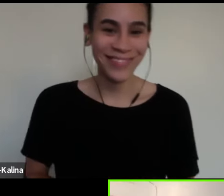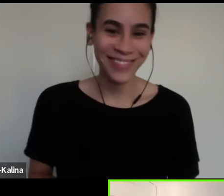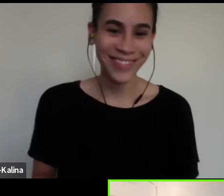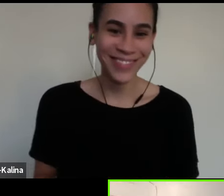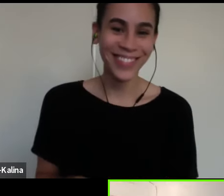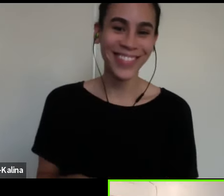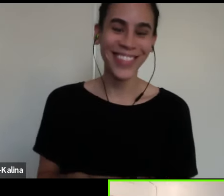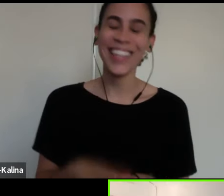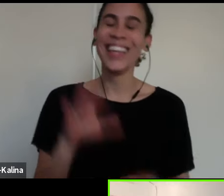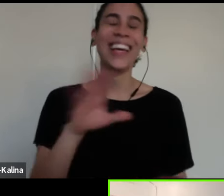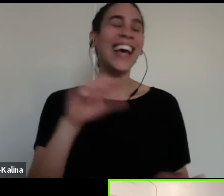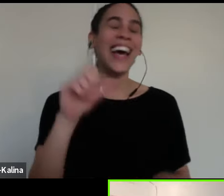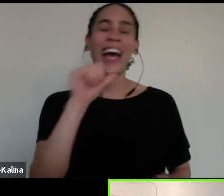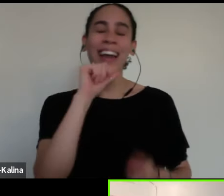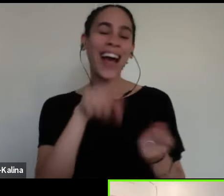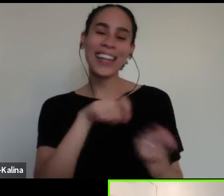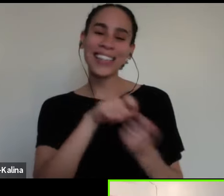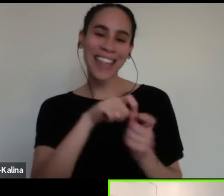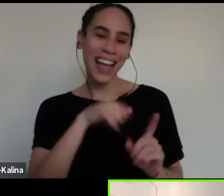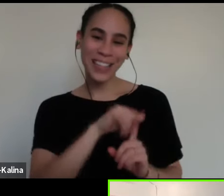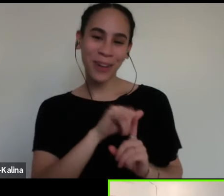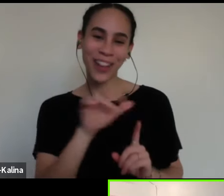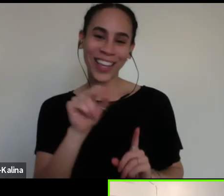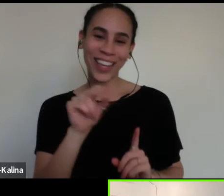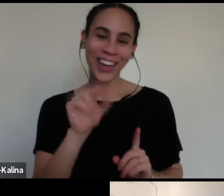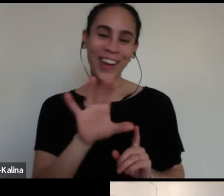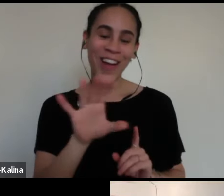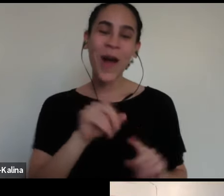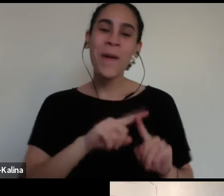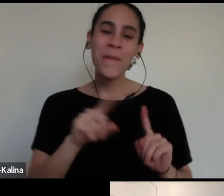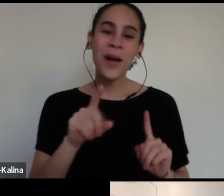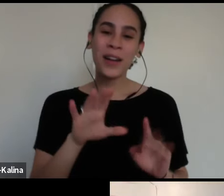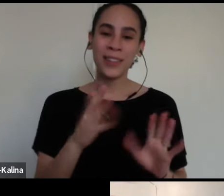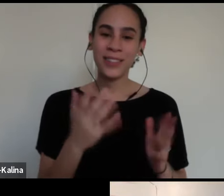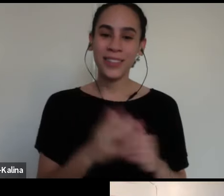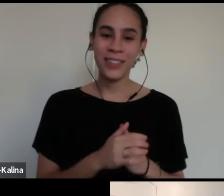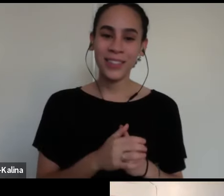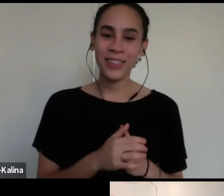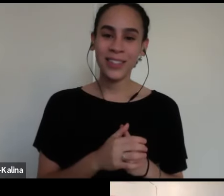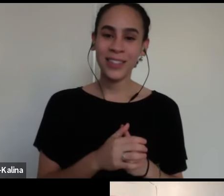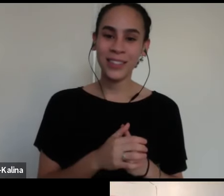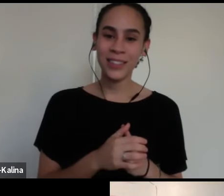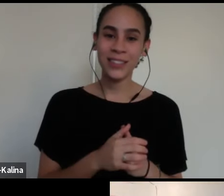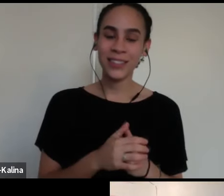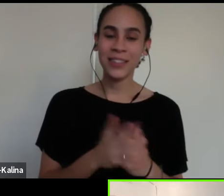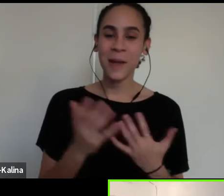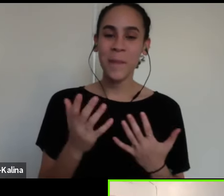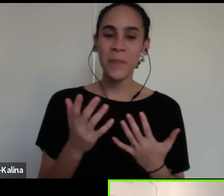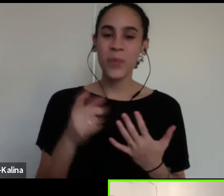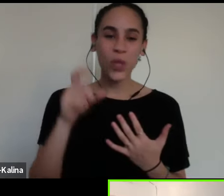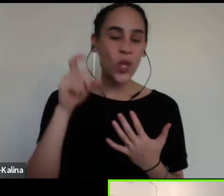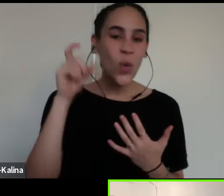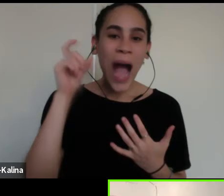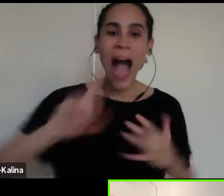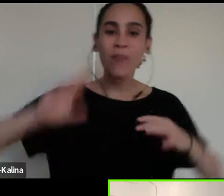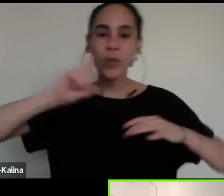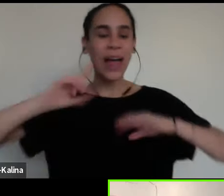not quite bullying, but we do have to, I do think that we have bombarding. Yes, we have to say it out loud. You've got to say,